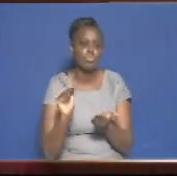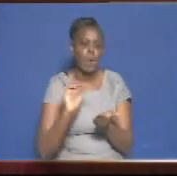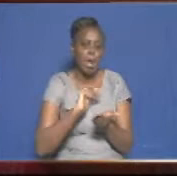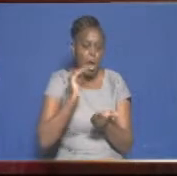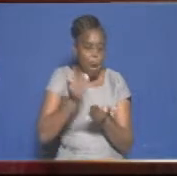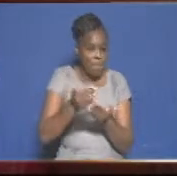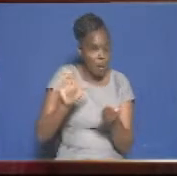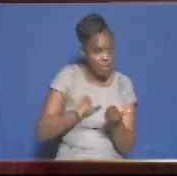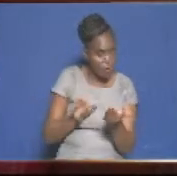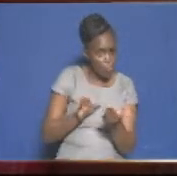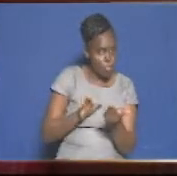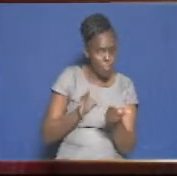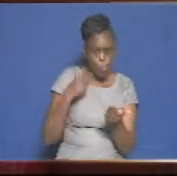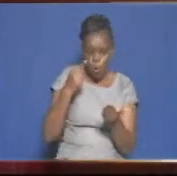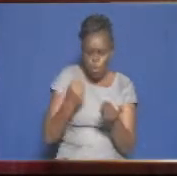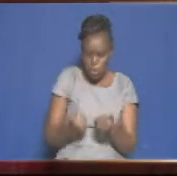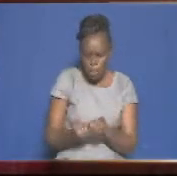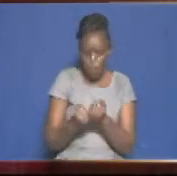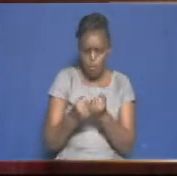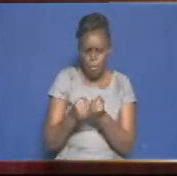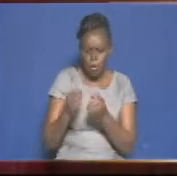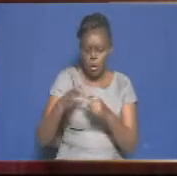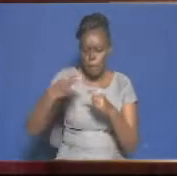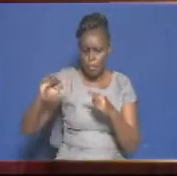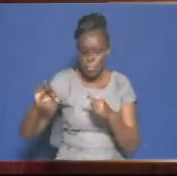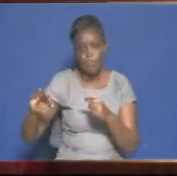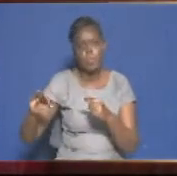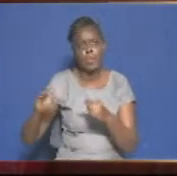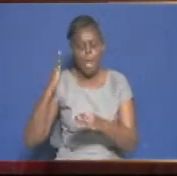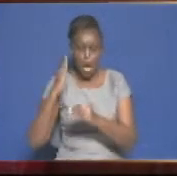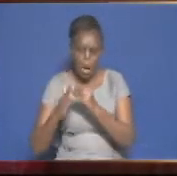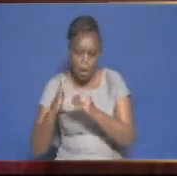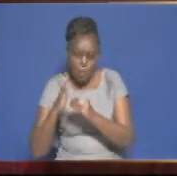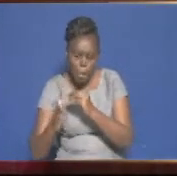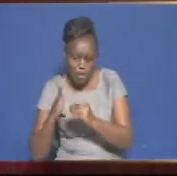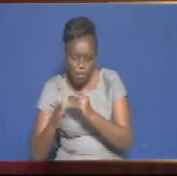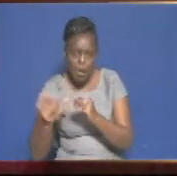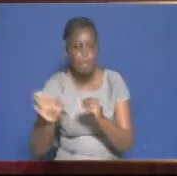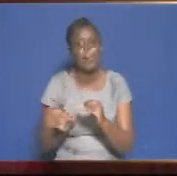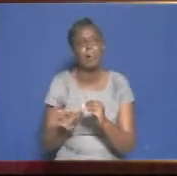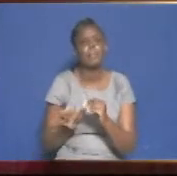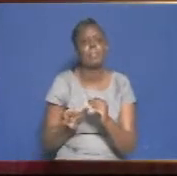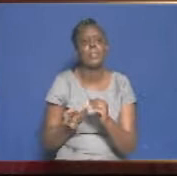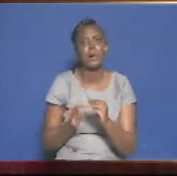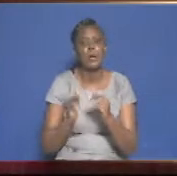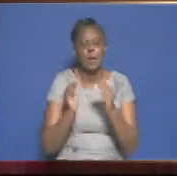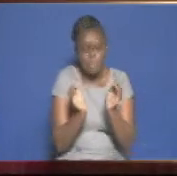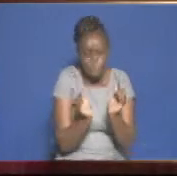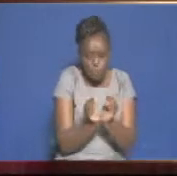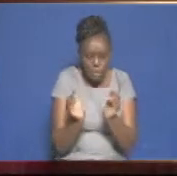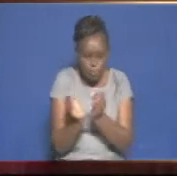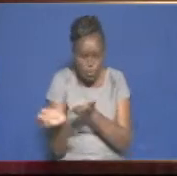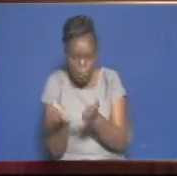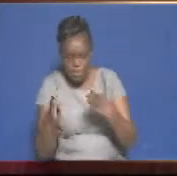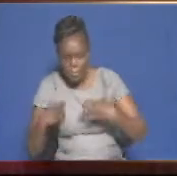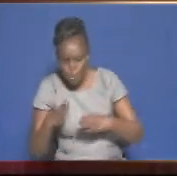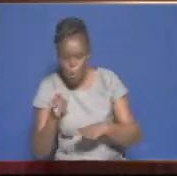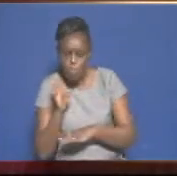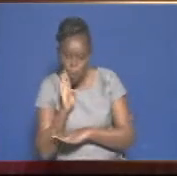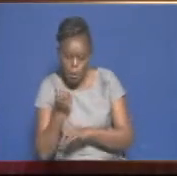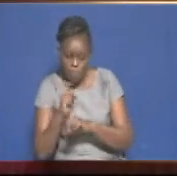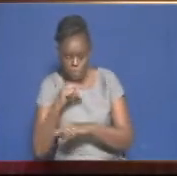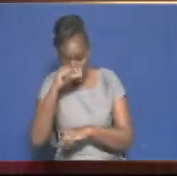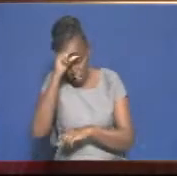which reaches the mama mboka, Mr. Speaker, on the ground, the fund that reaches small business people. They borrow money from the